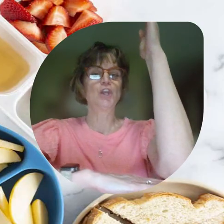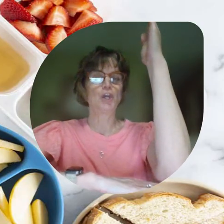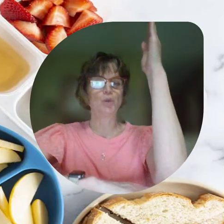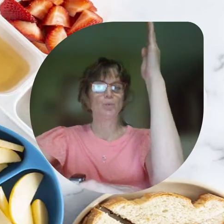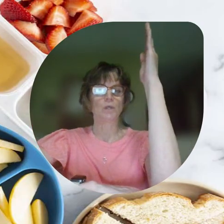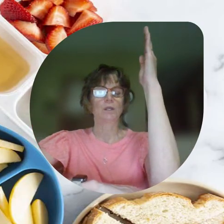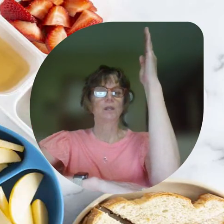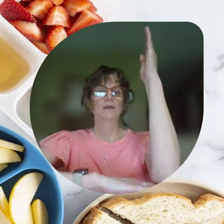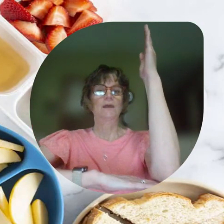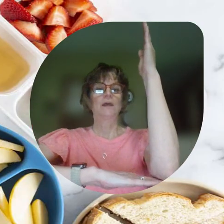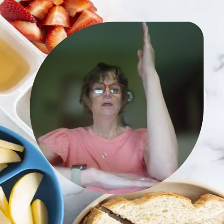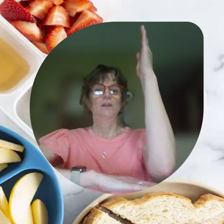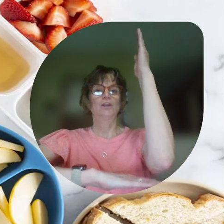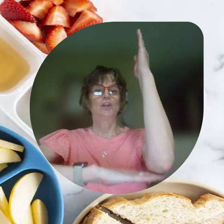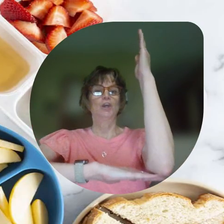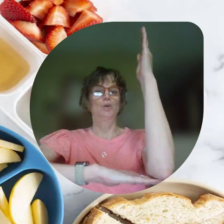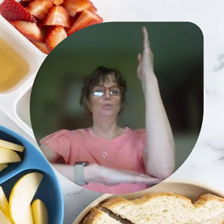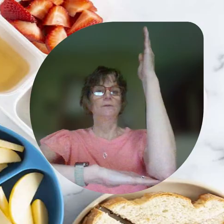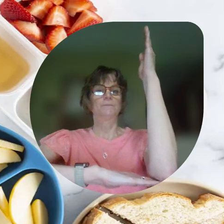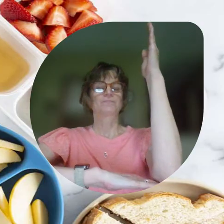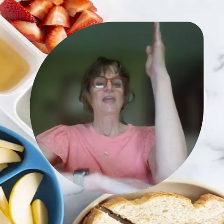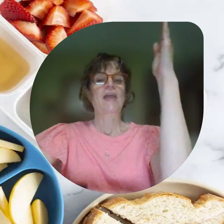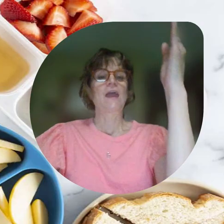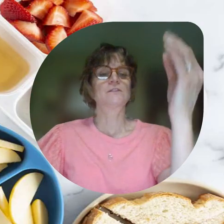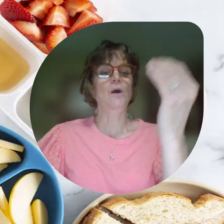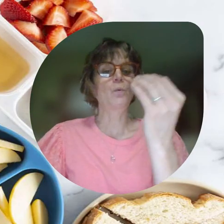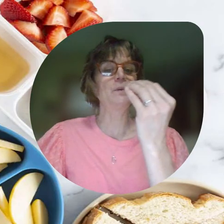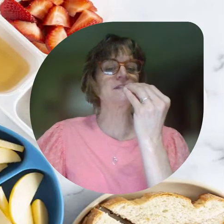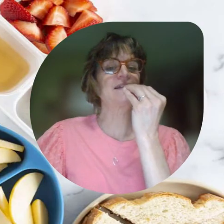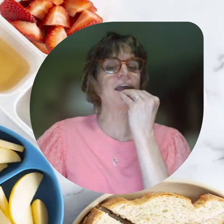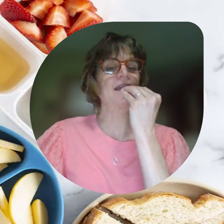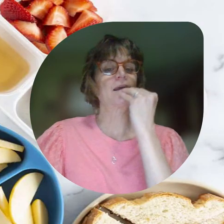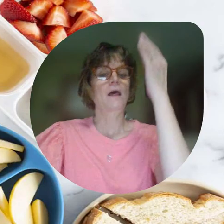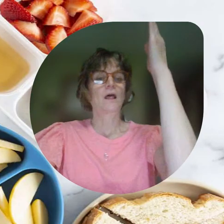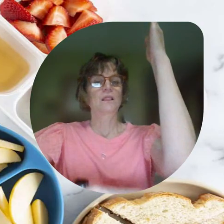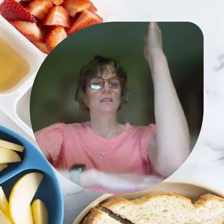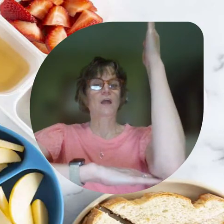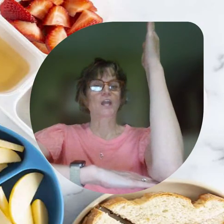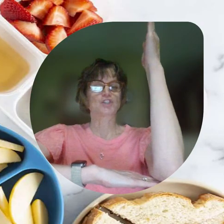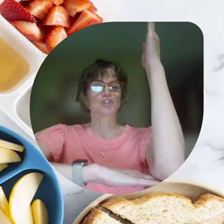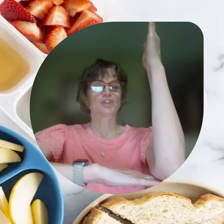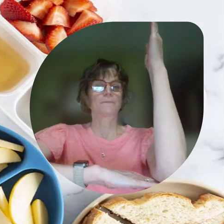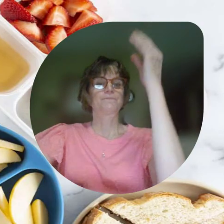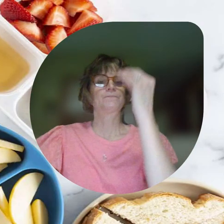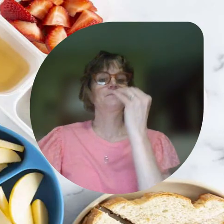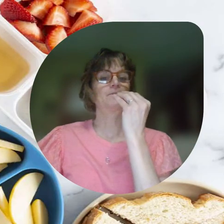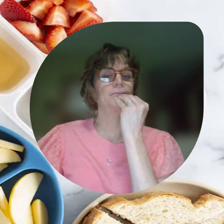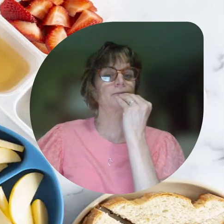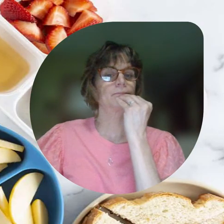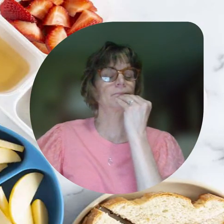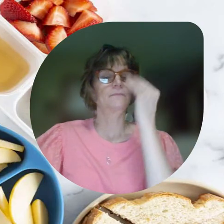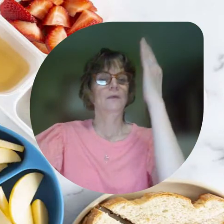is noon. Noon. So we would say lunch.